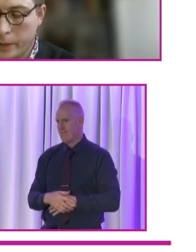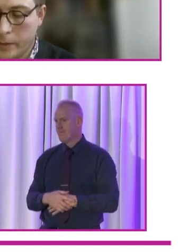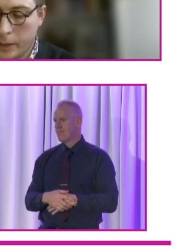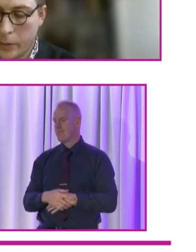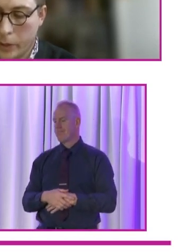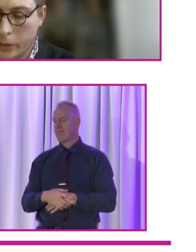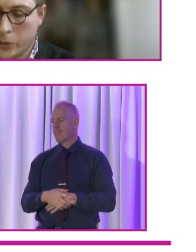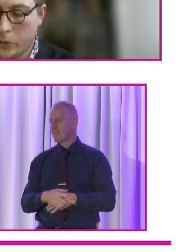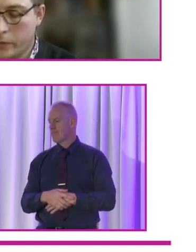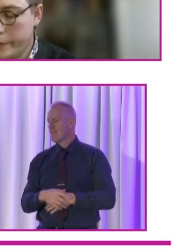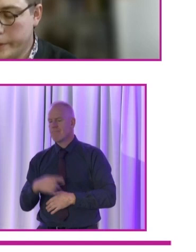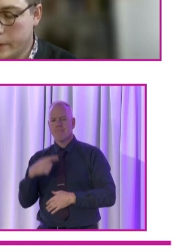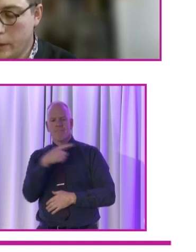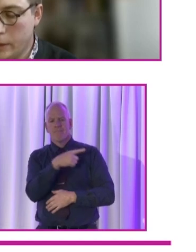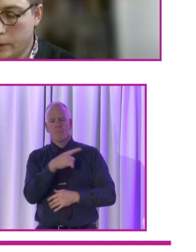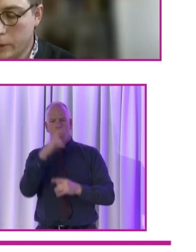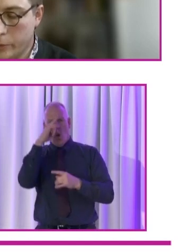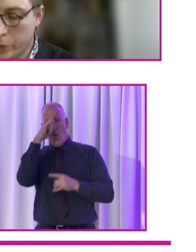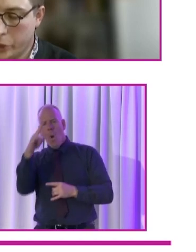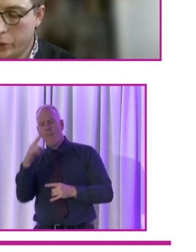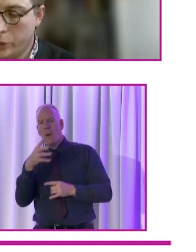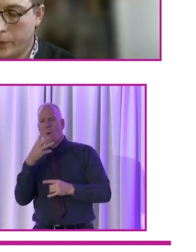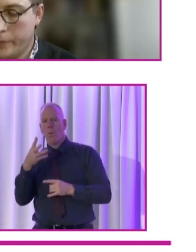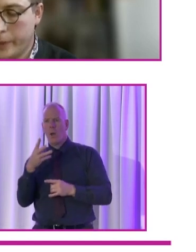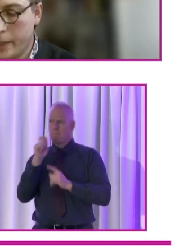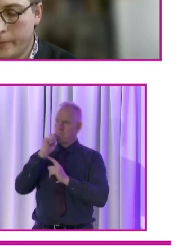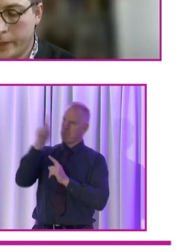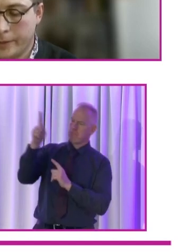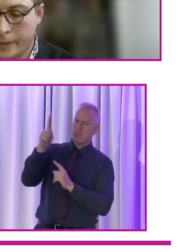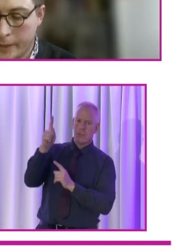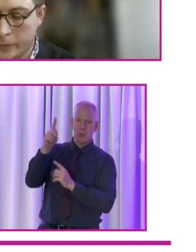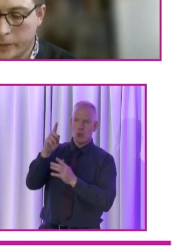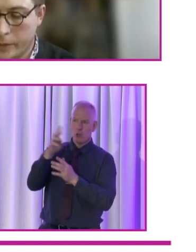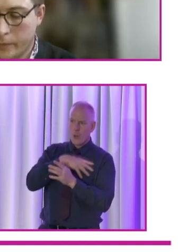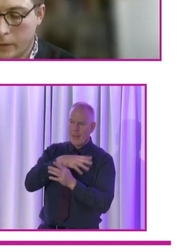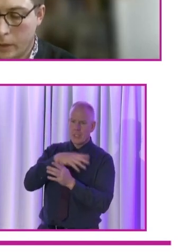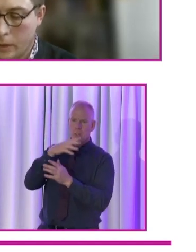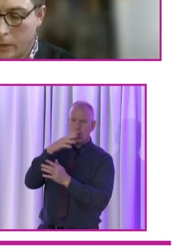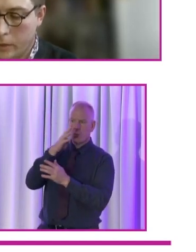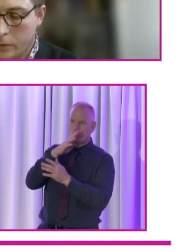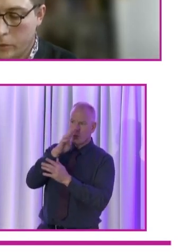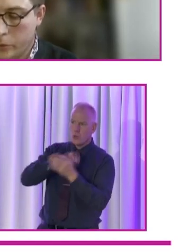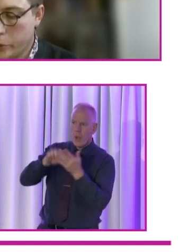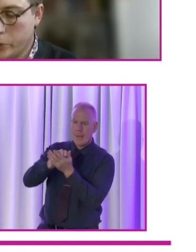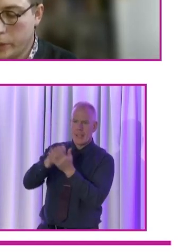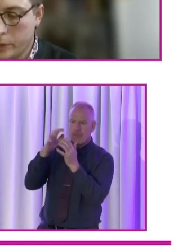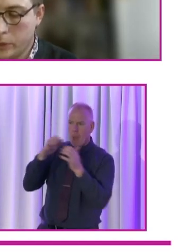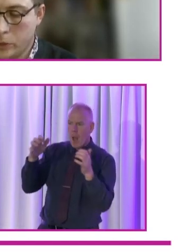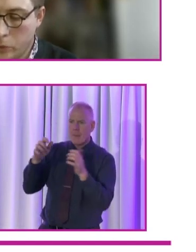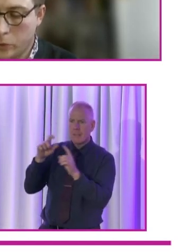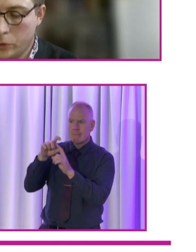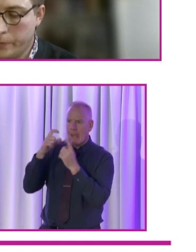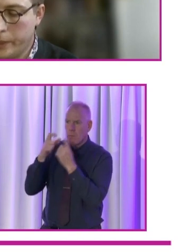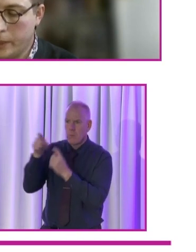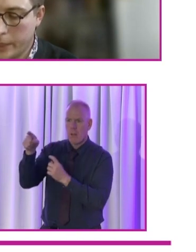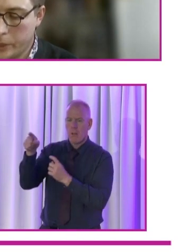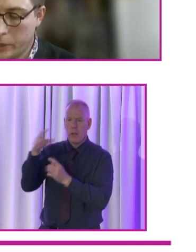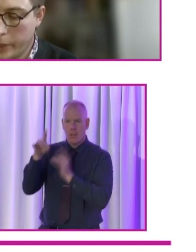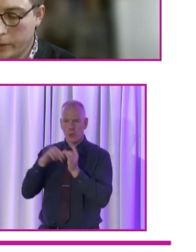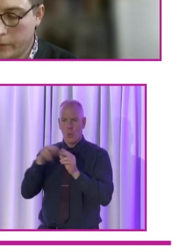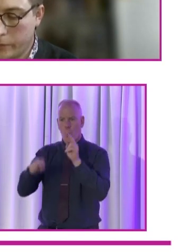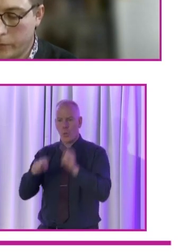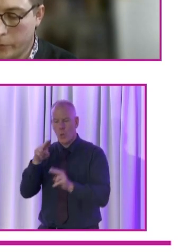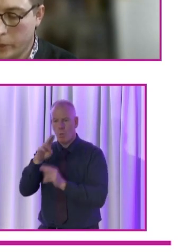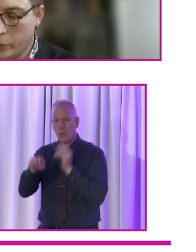They're hoping that it will also convince the Commission, the European Parliament, and the Council to ensure that the new European